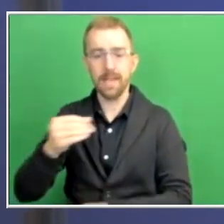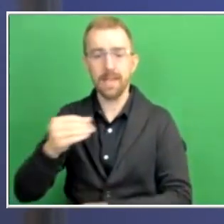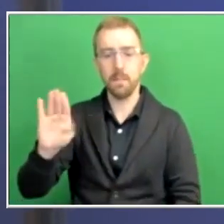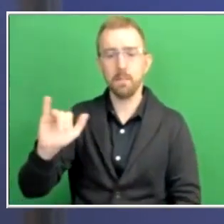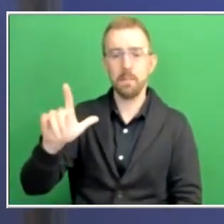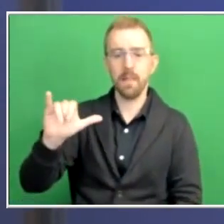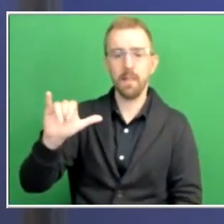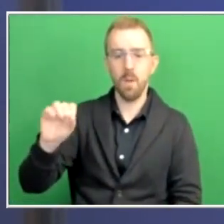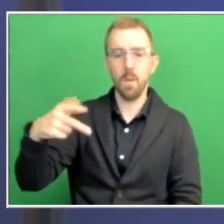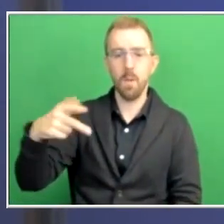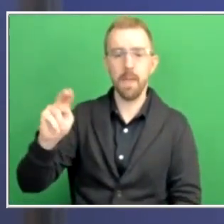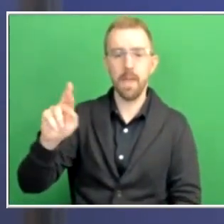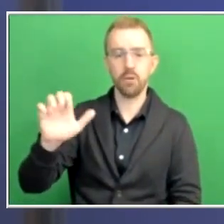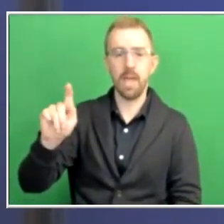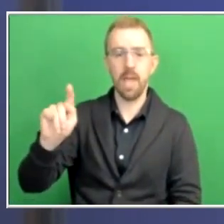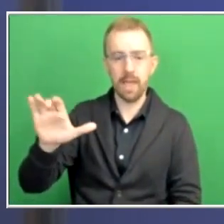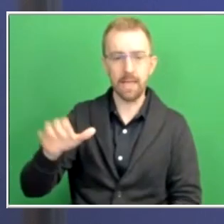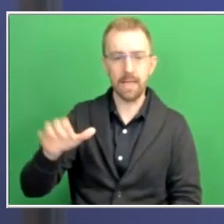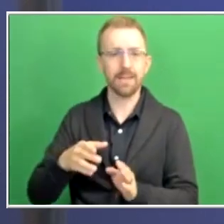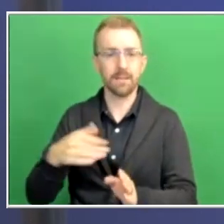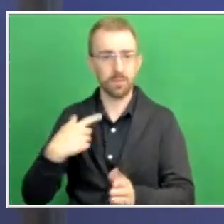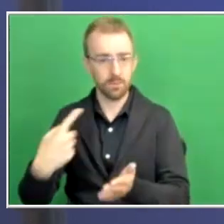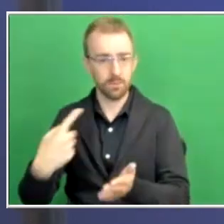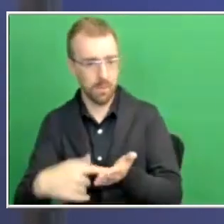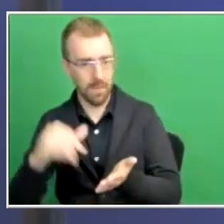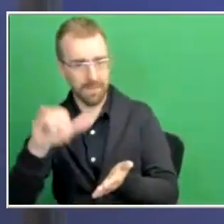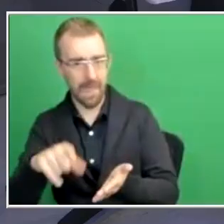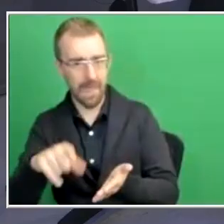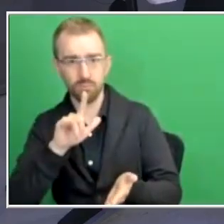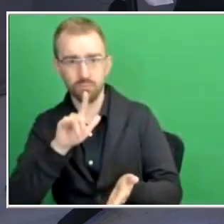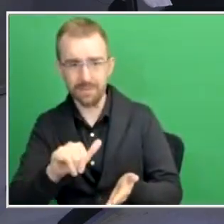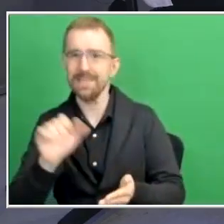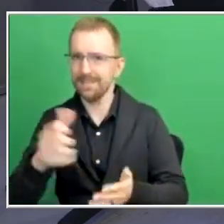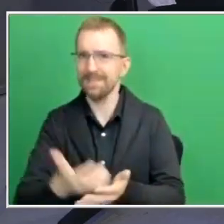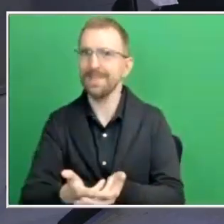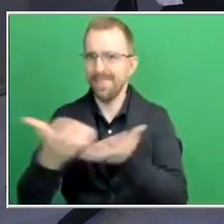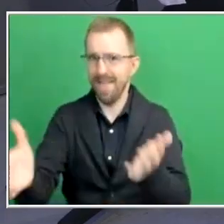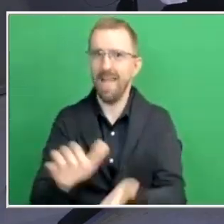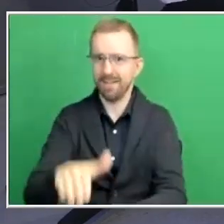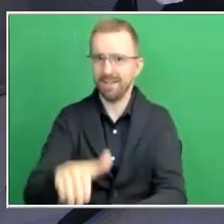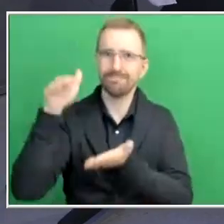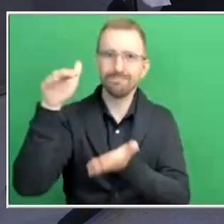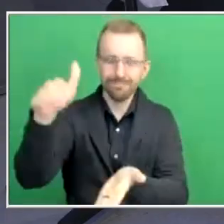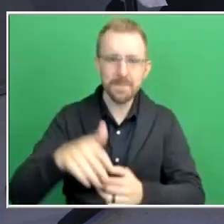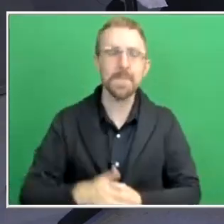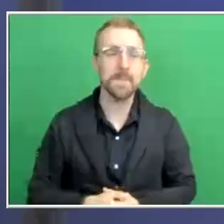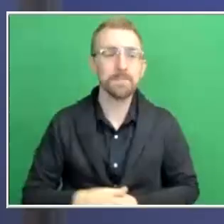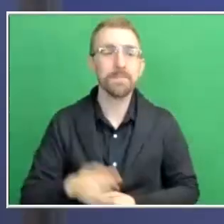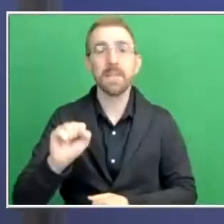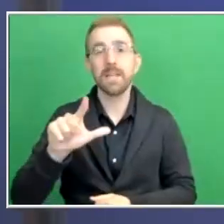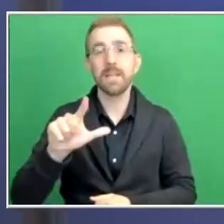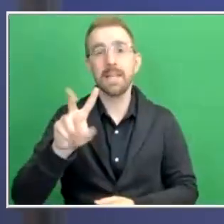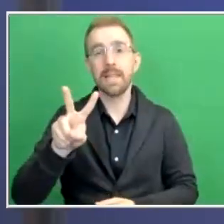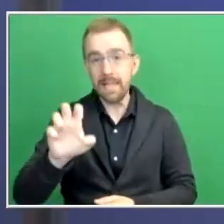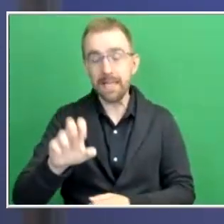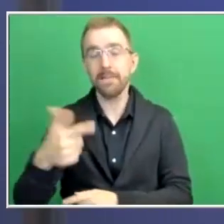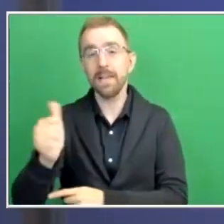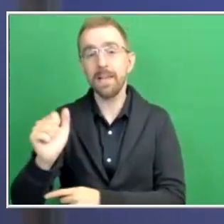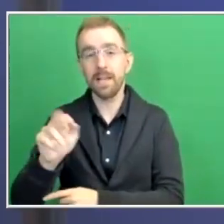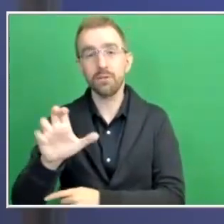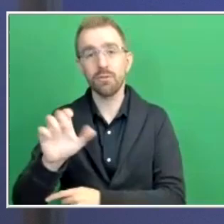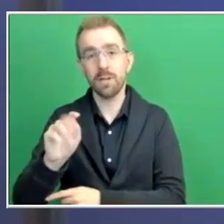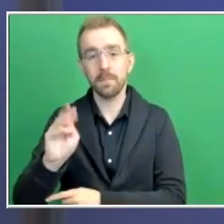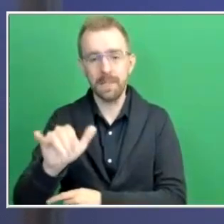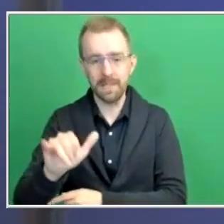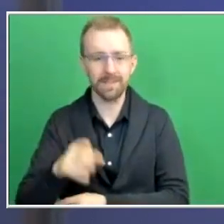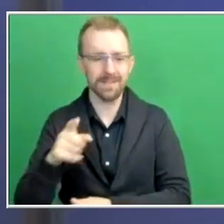sleeve gastrectomy... Can we just talk about that one? Because that was really complicated. It's a lot, yes. Yeah, it's a big word. Yeah. With the sleeve gastrectomy... I like that duodenal switch thing.